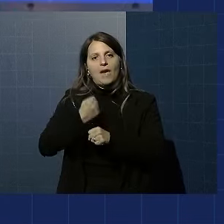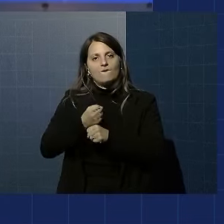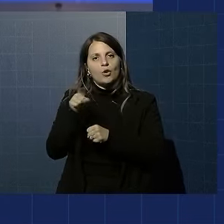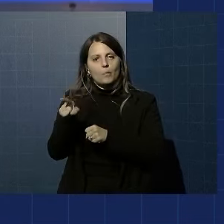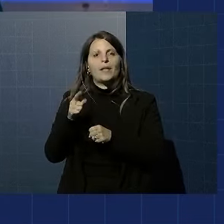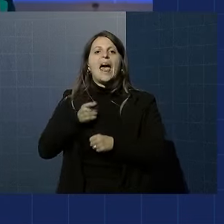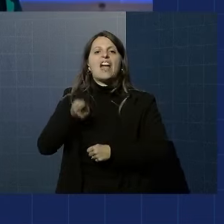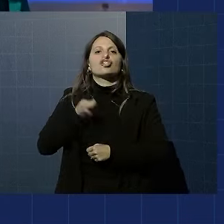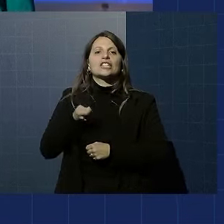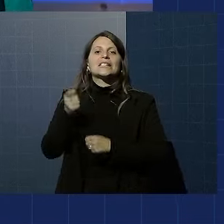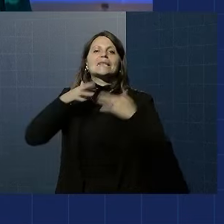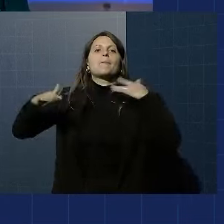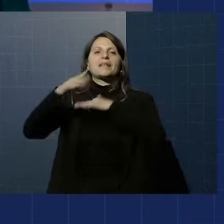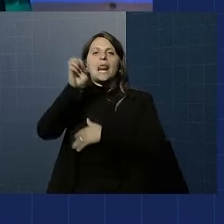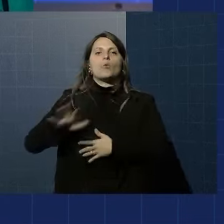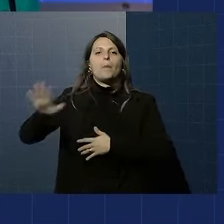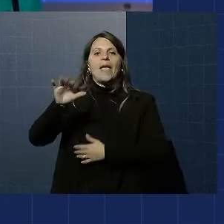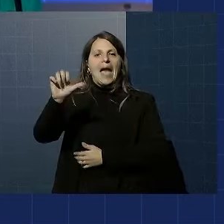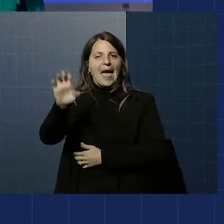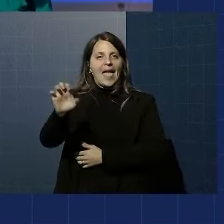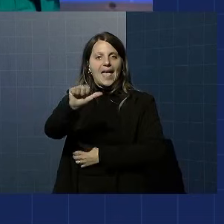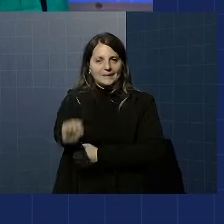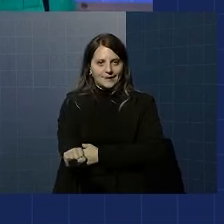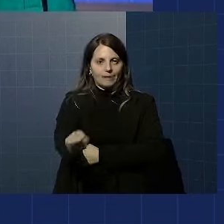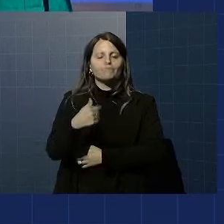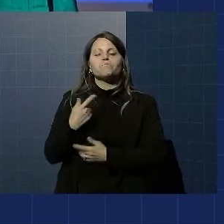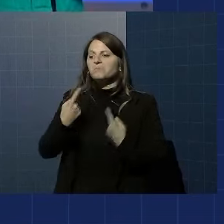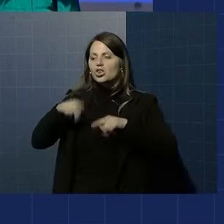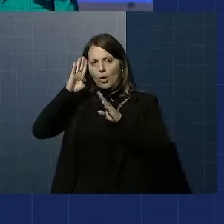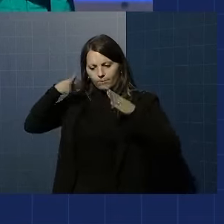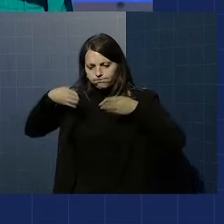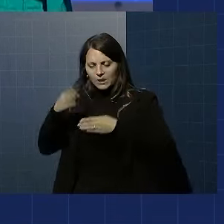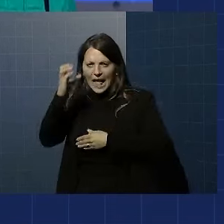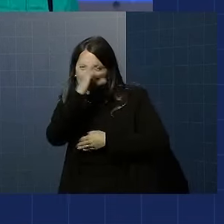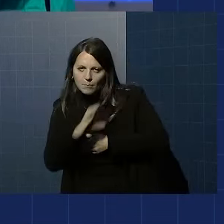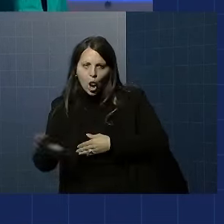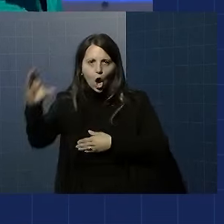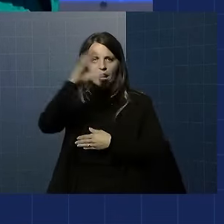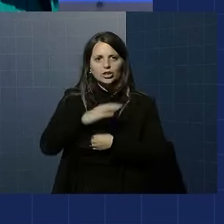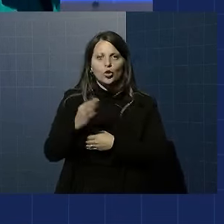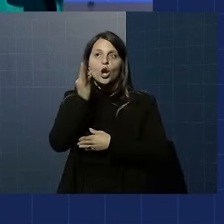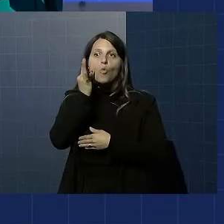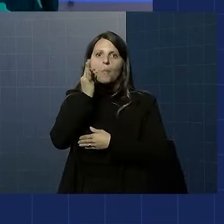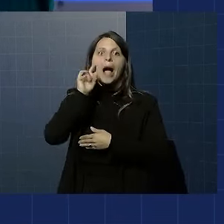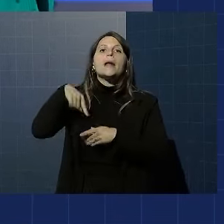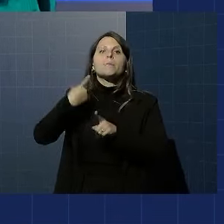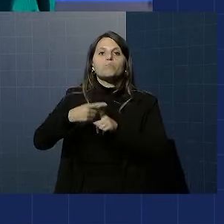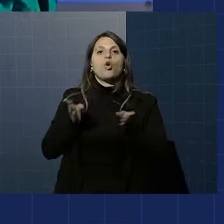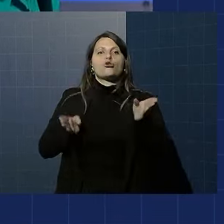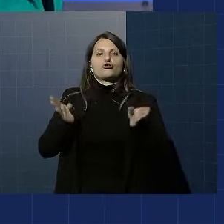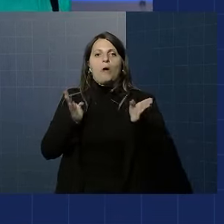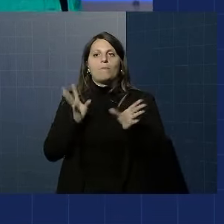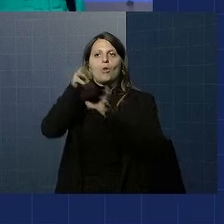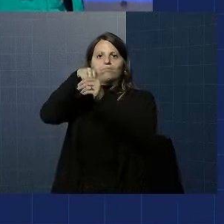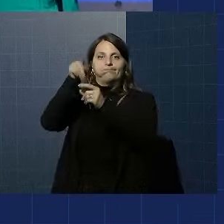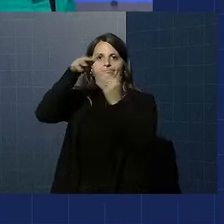and robotic exploration. And it's important to highlight the two in combination, because those two elements will need